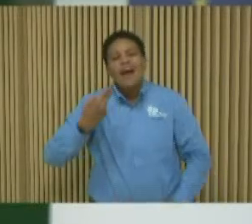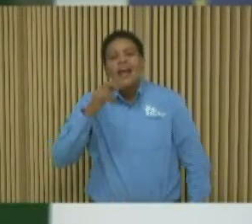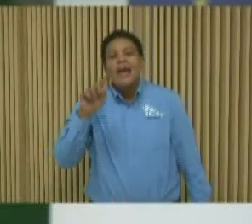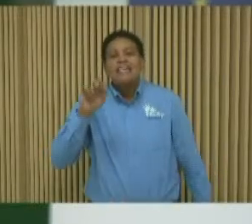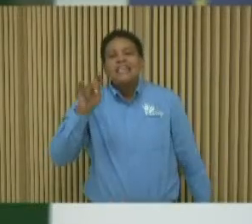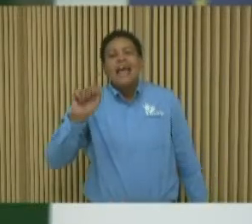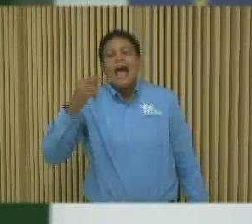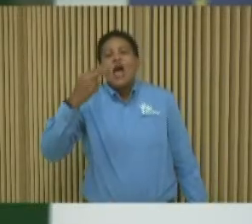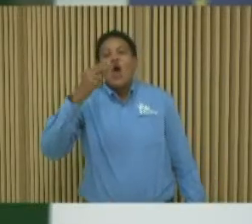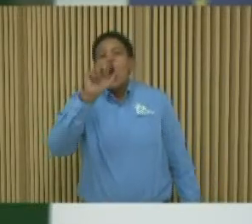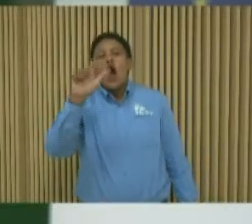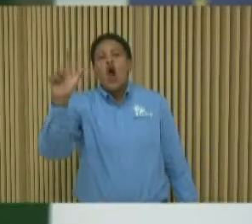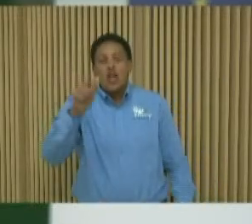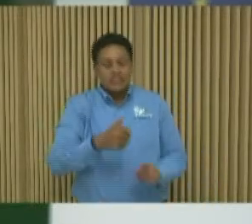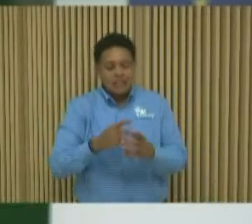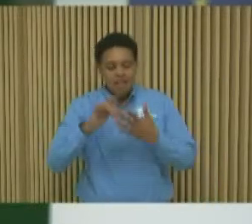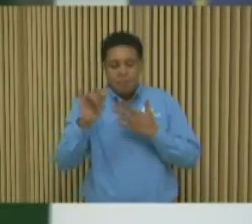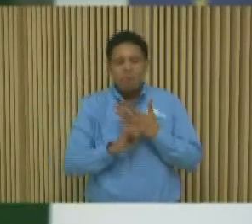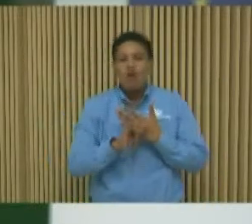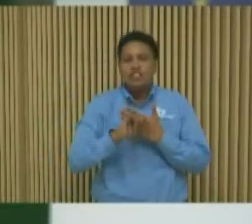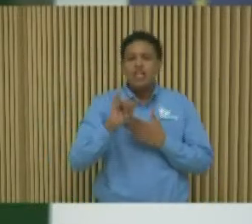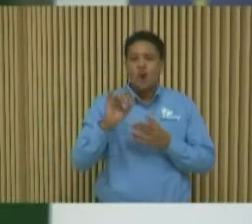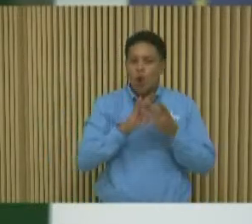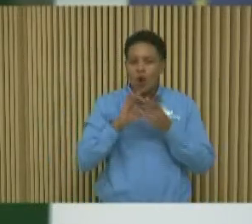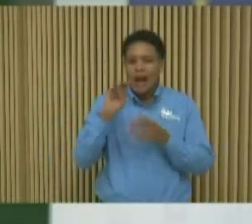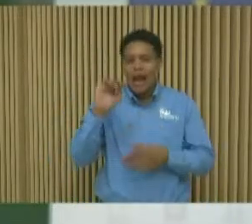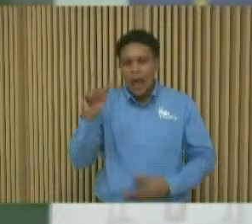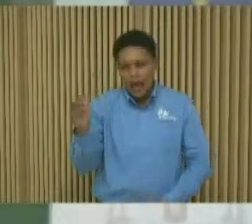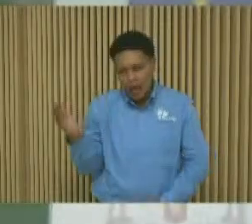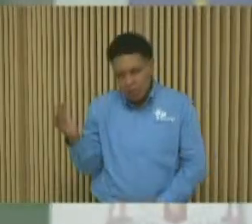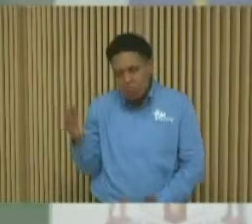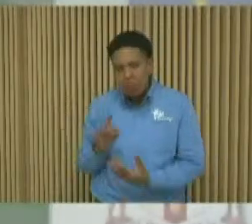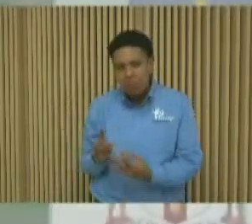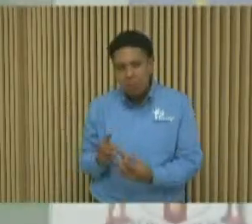Project Coordinator at the NIA, to address us.